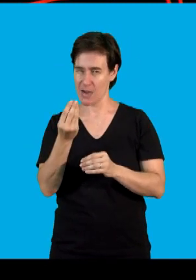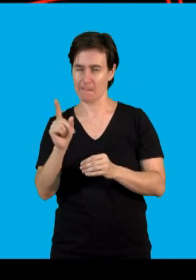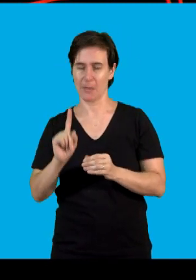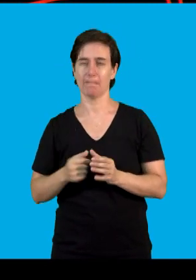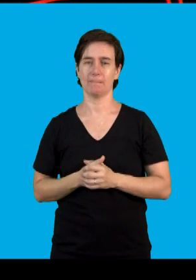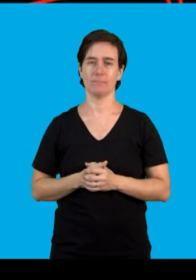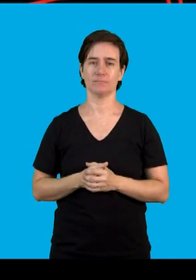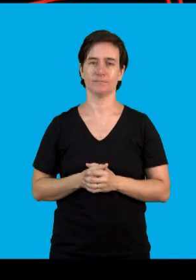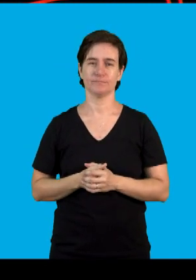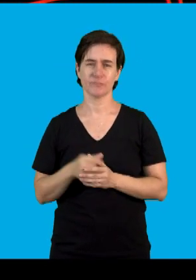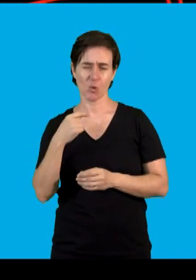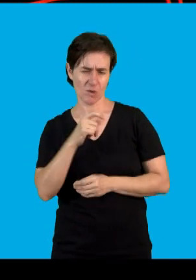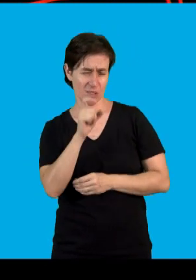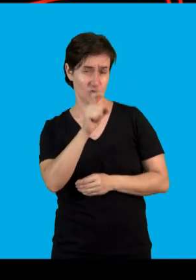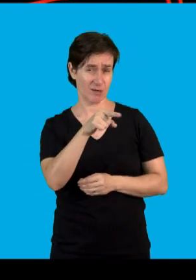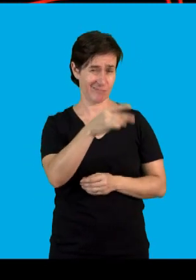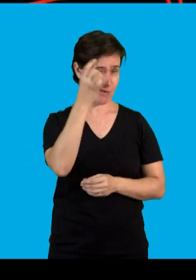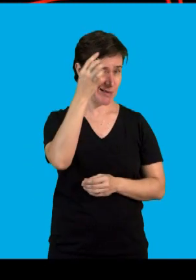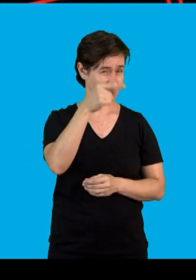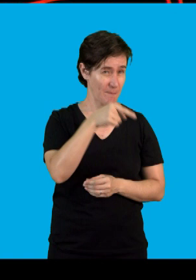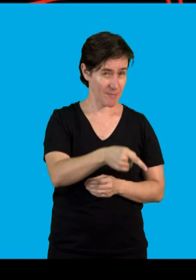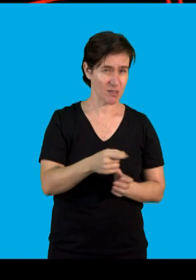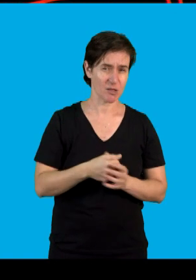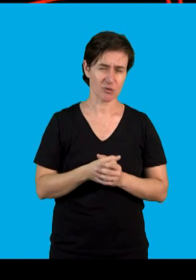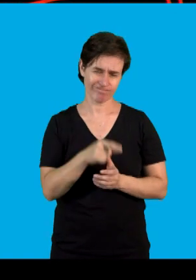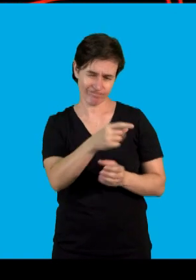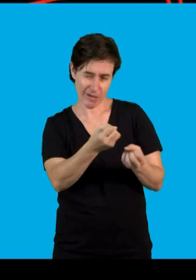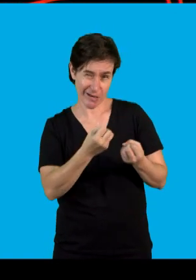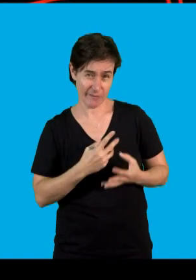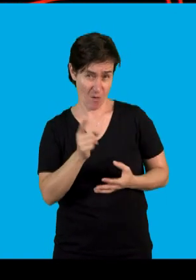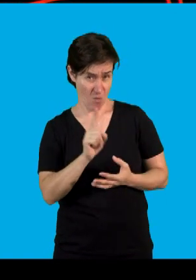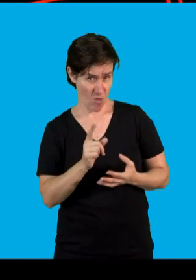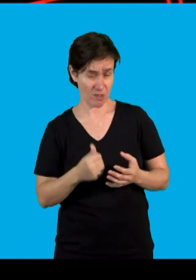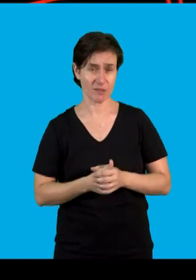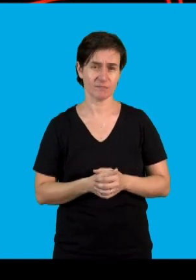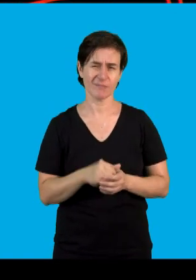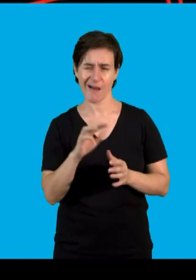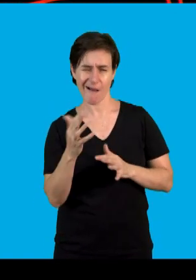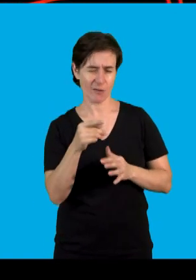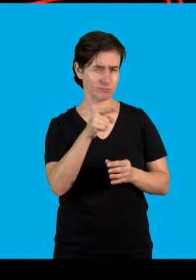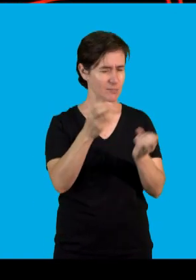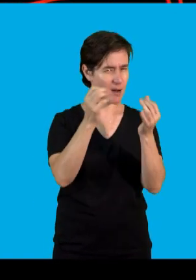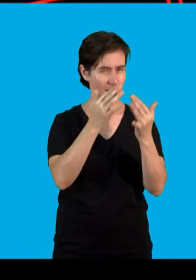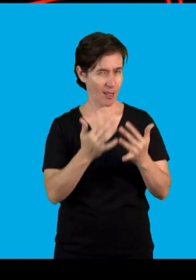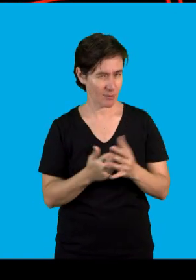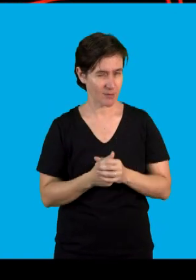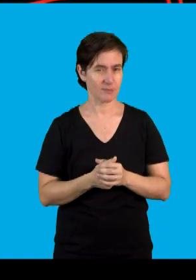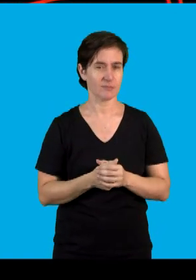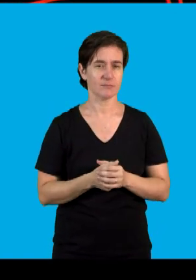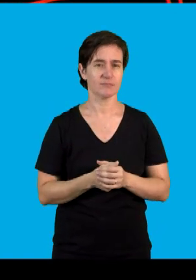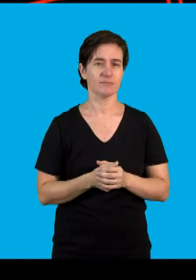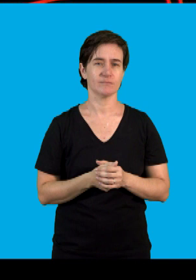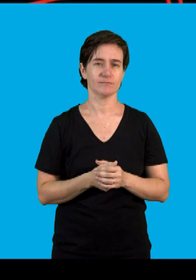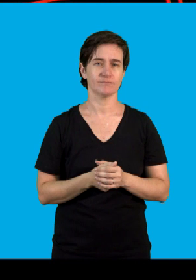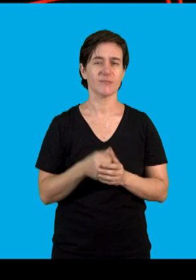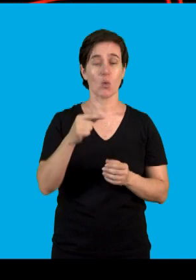We went into the financial document, looked at what they give us and how they calculated, and then